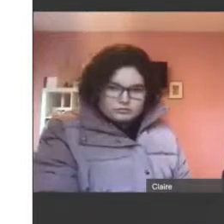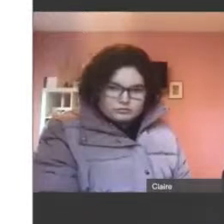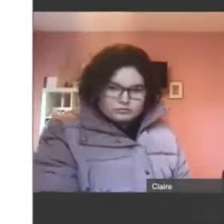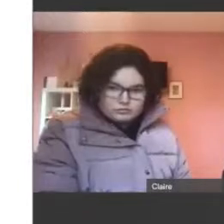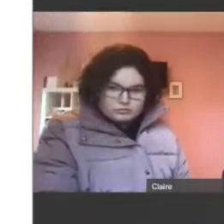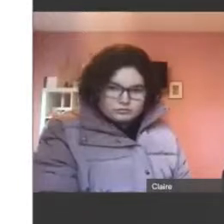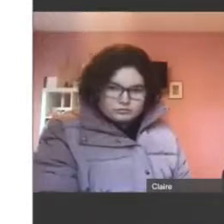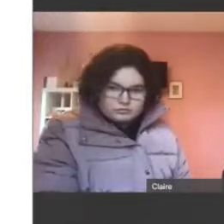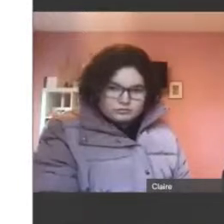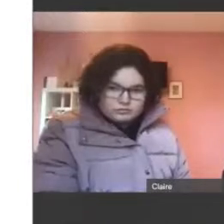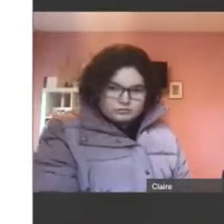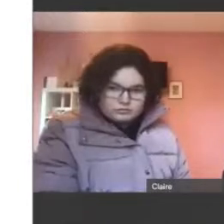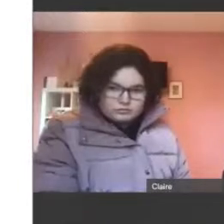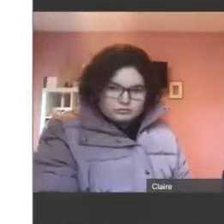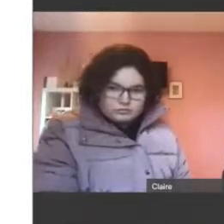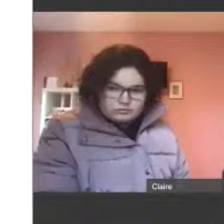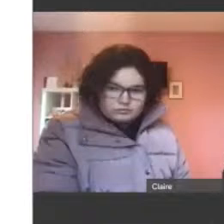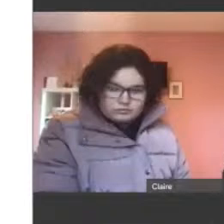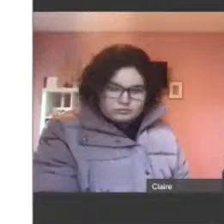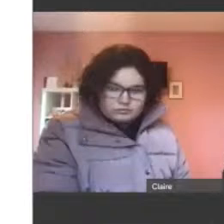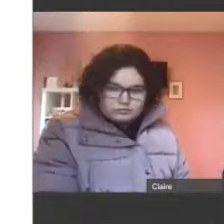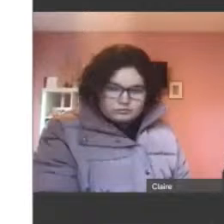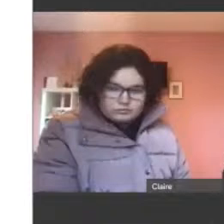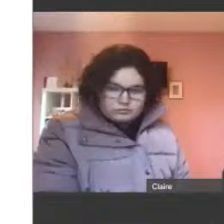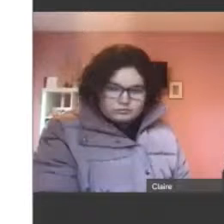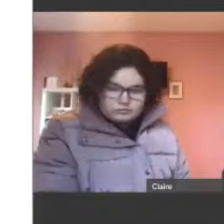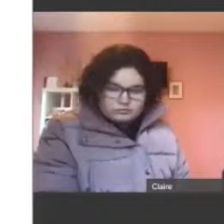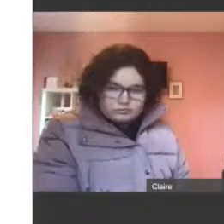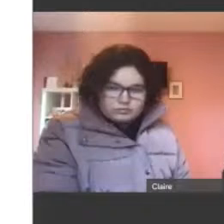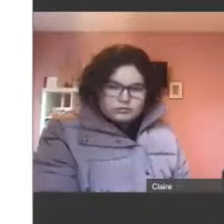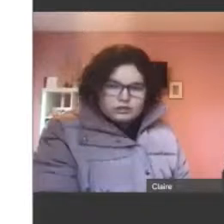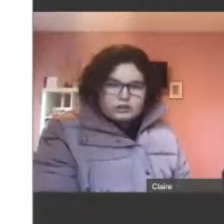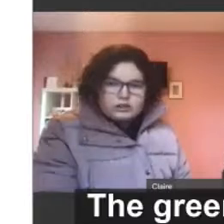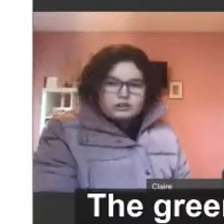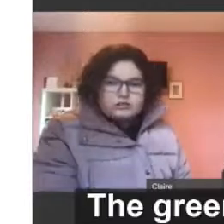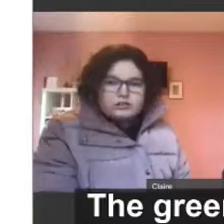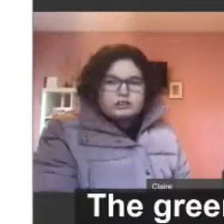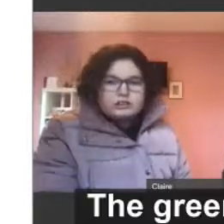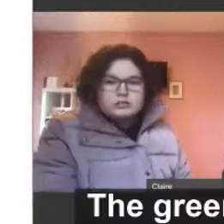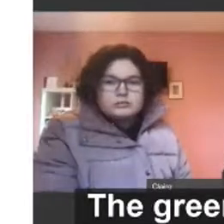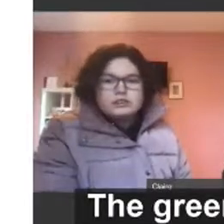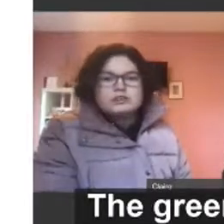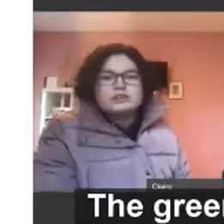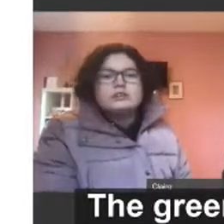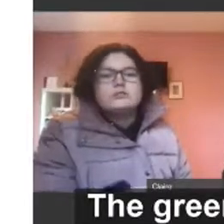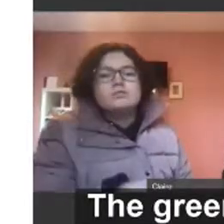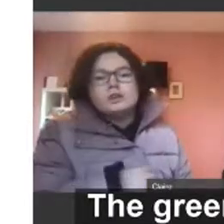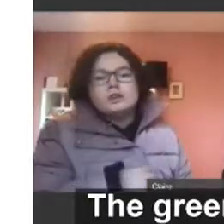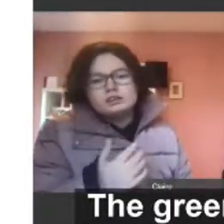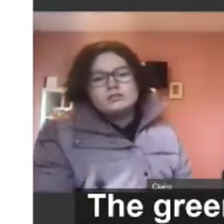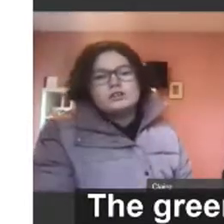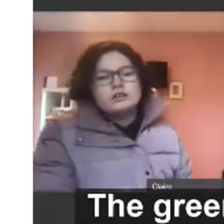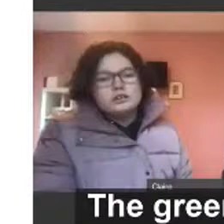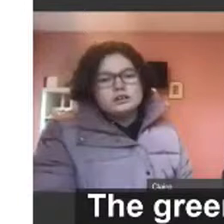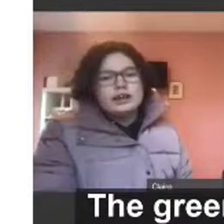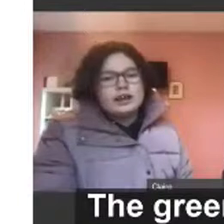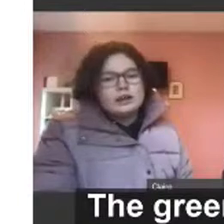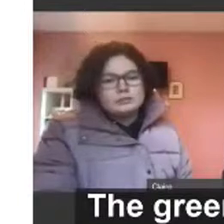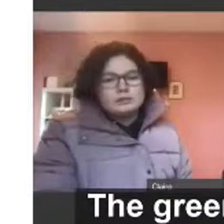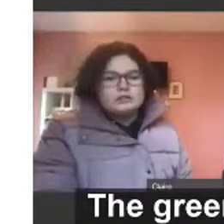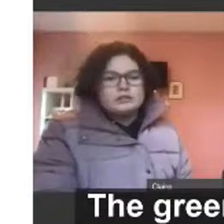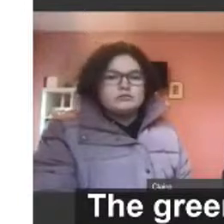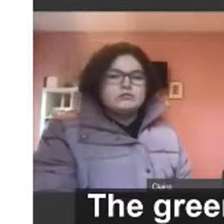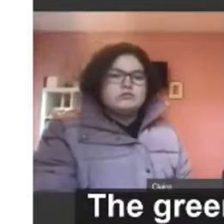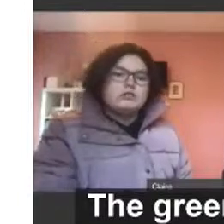ask you about, Claire. Can you talk to me about the zones? The green zone means when you're feeling